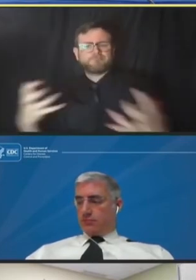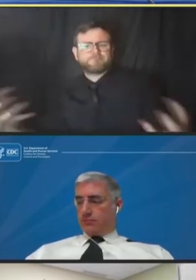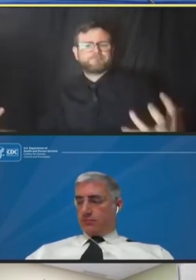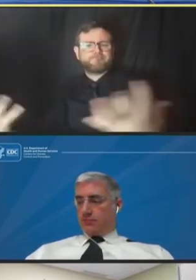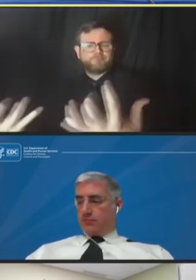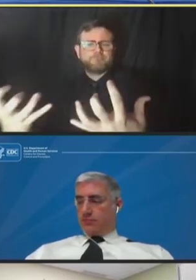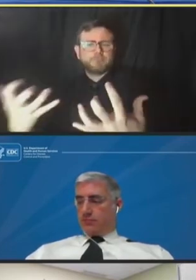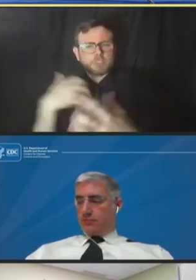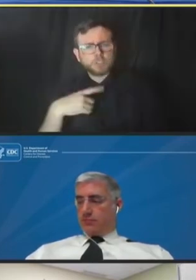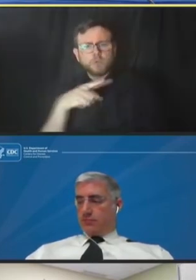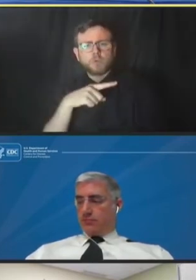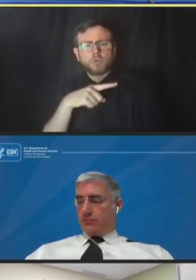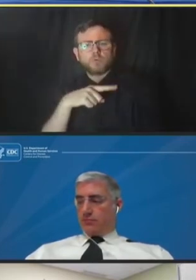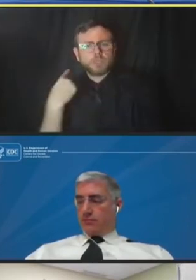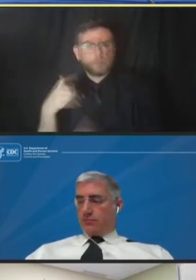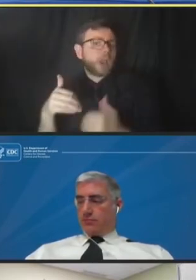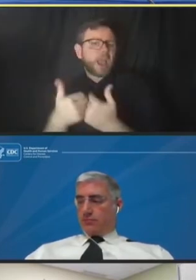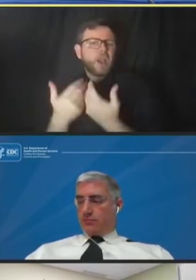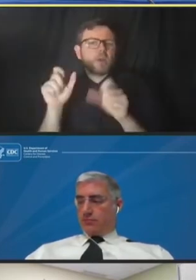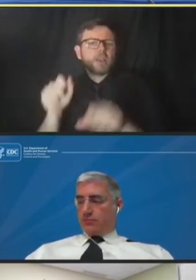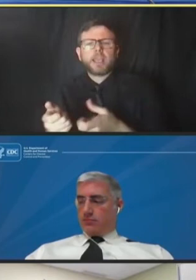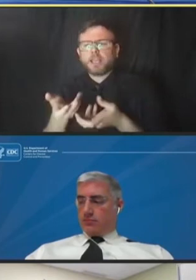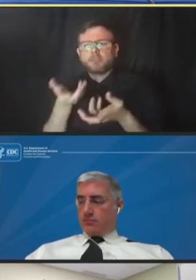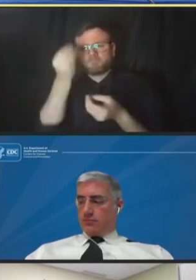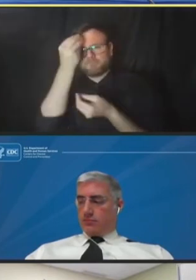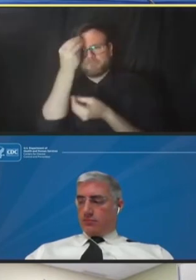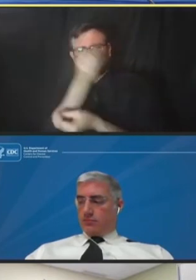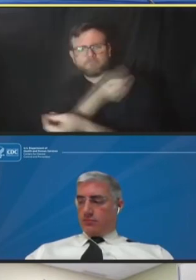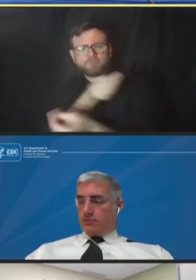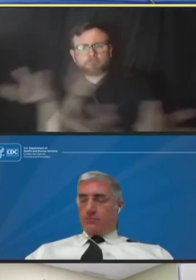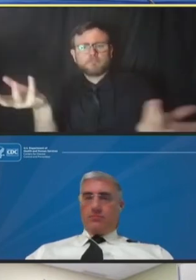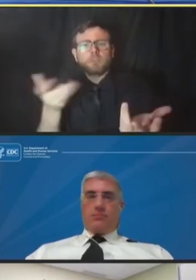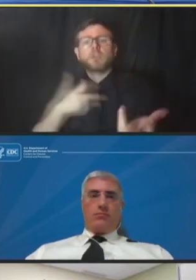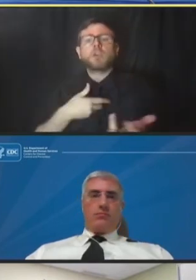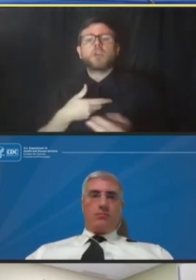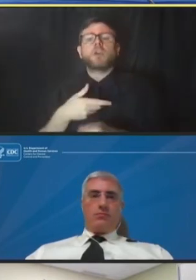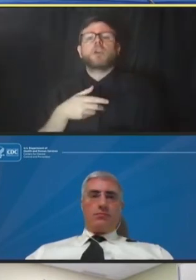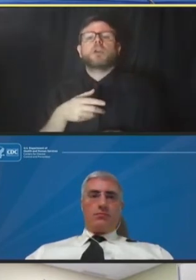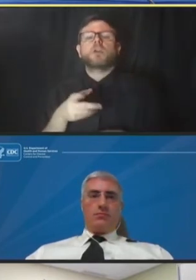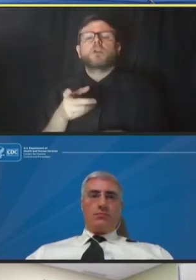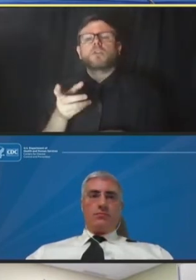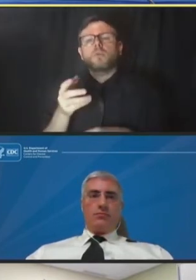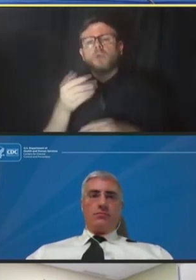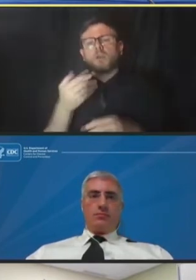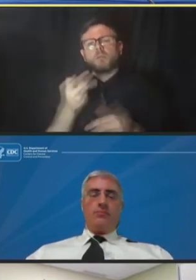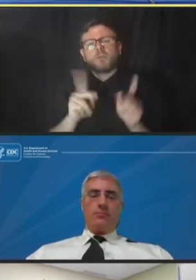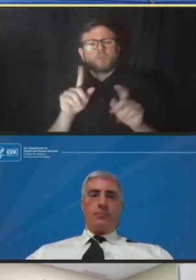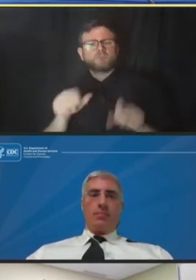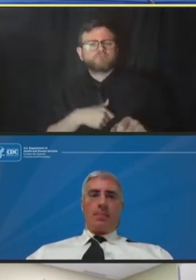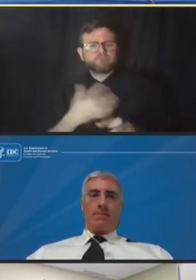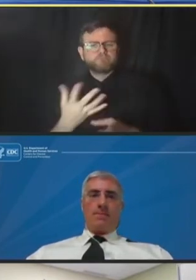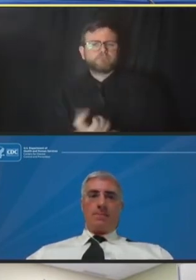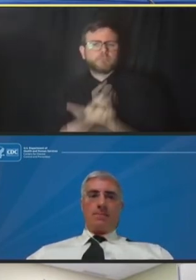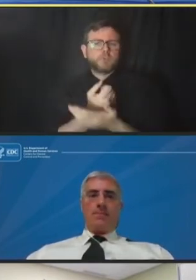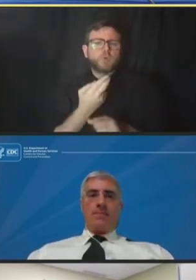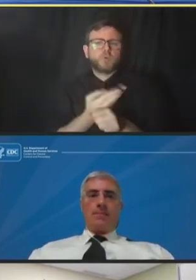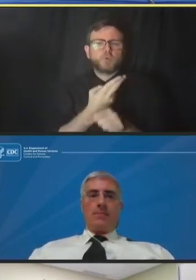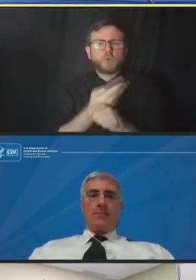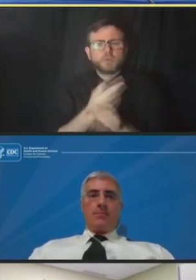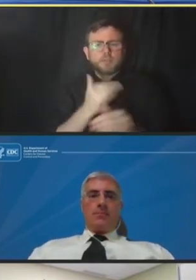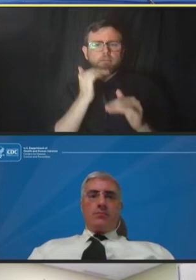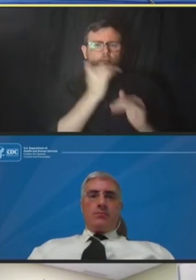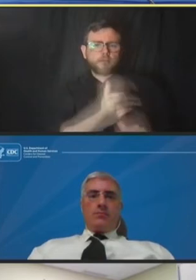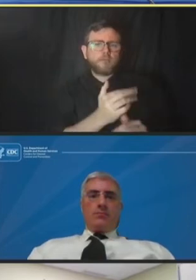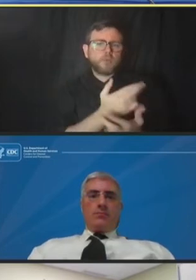we also communicate what people need to think about the use of limited resources such as vaccines and